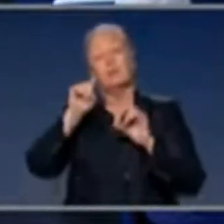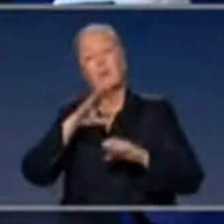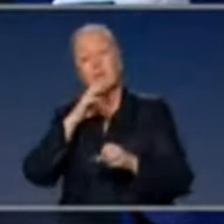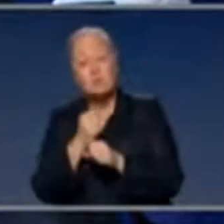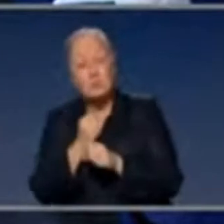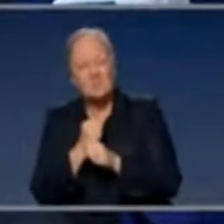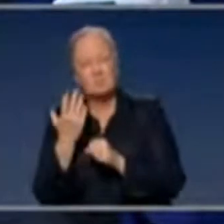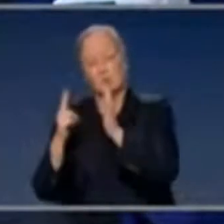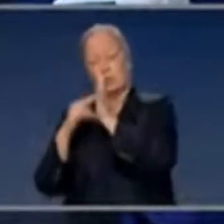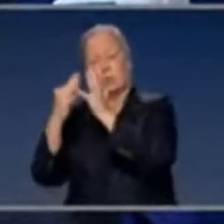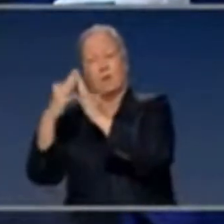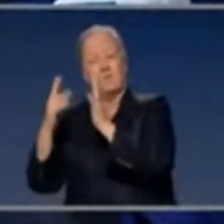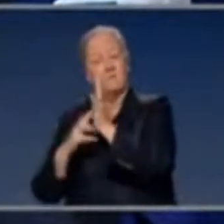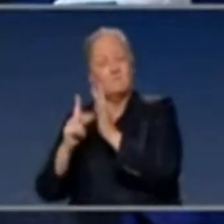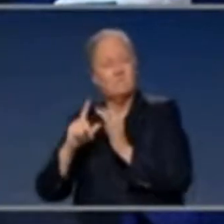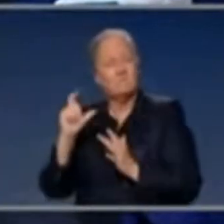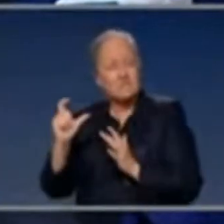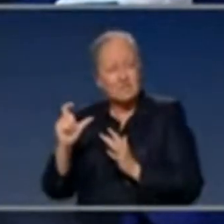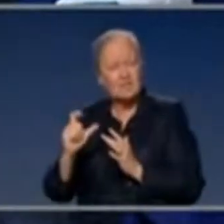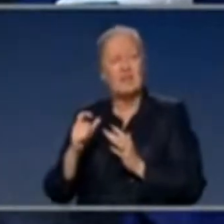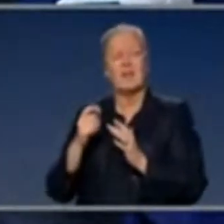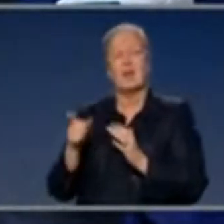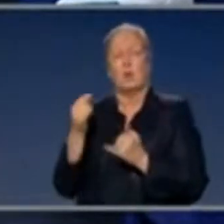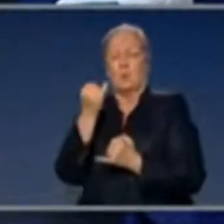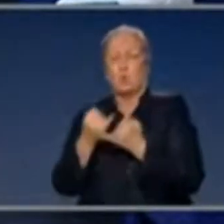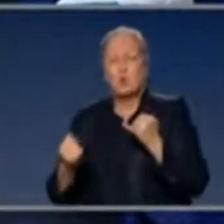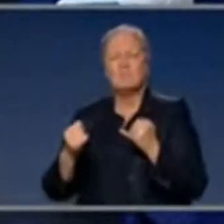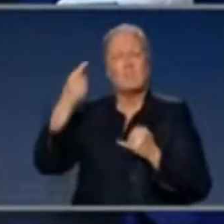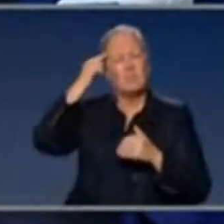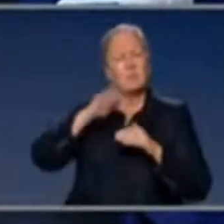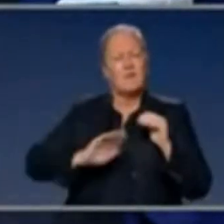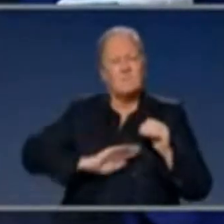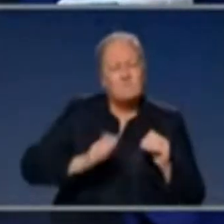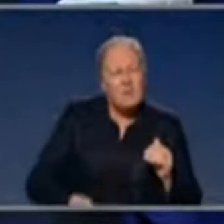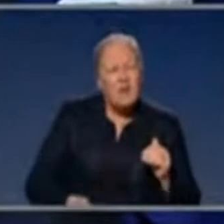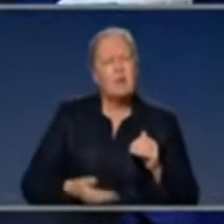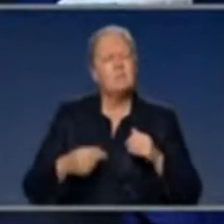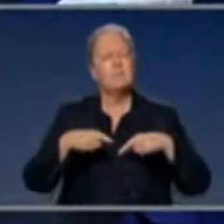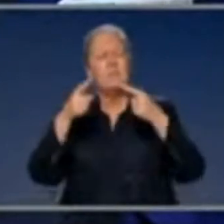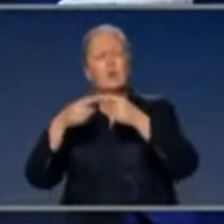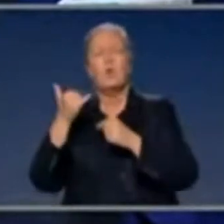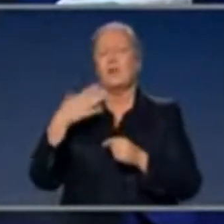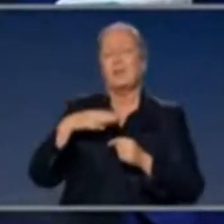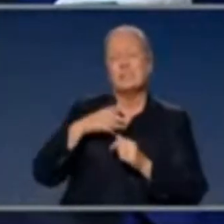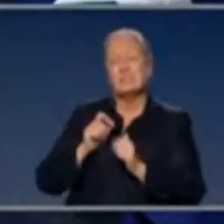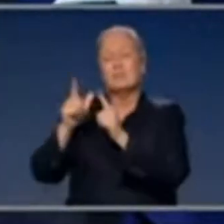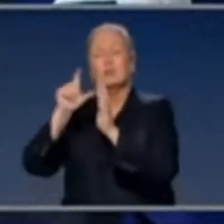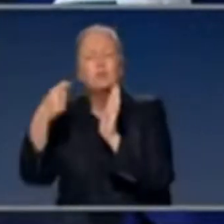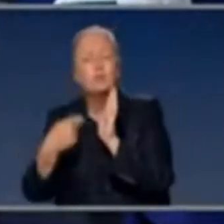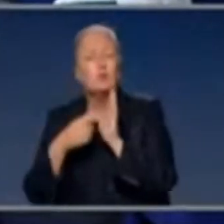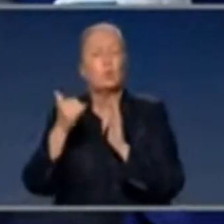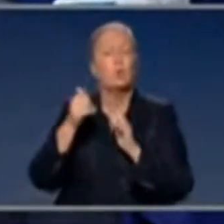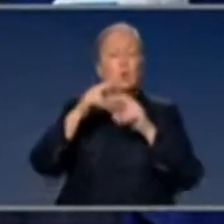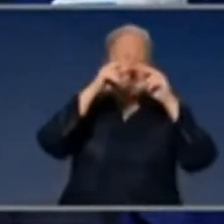particularly in relation to the movement of agricultural workers, and as issues are being raised, particularly for access to medical services, then they are also being